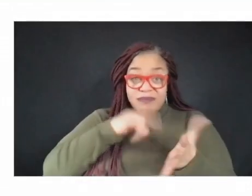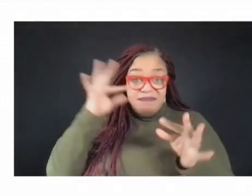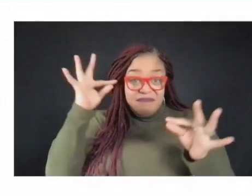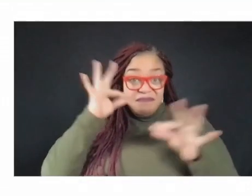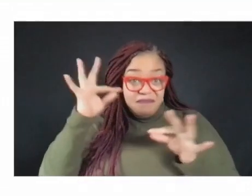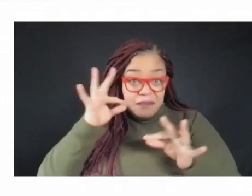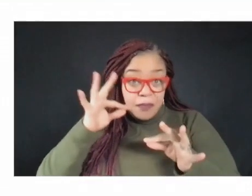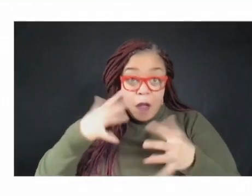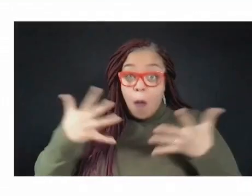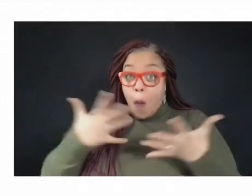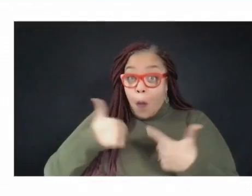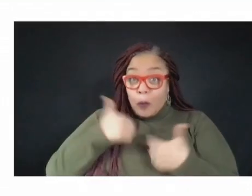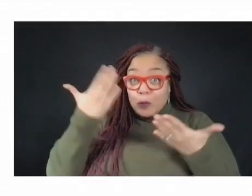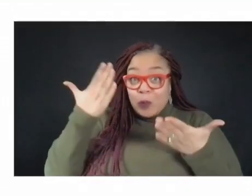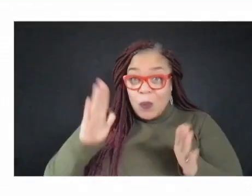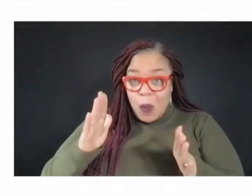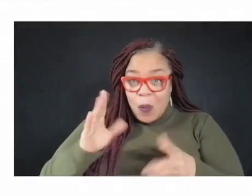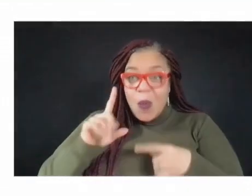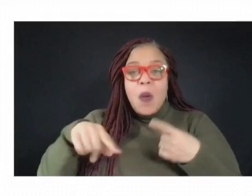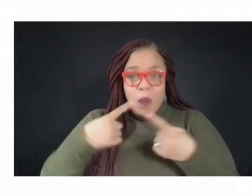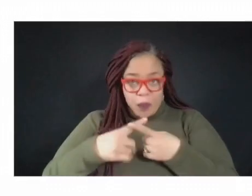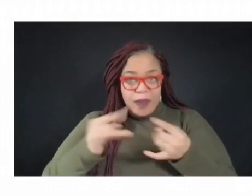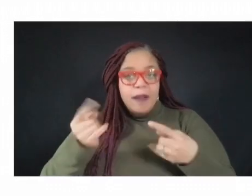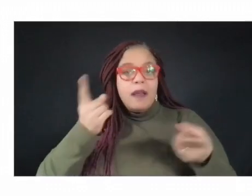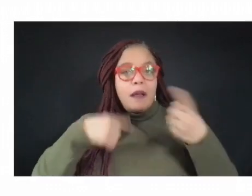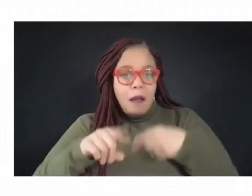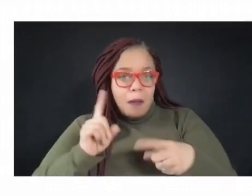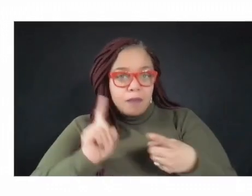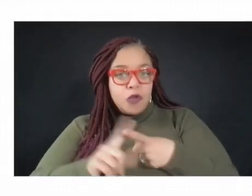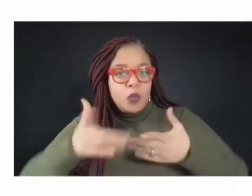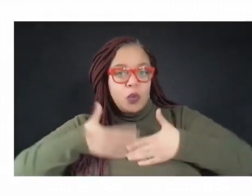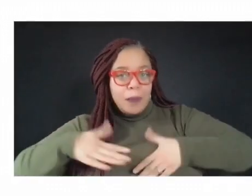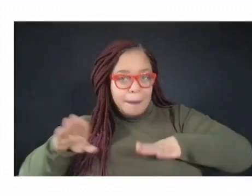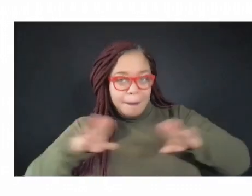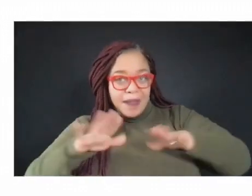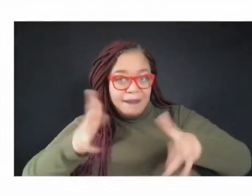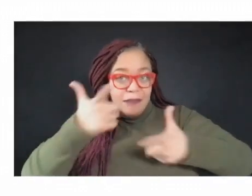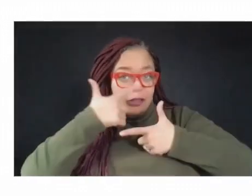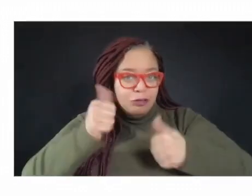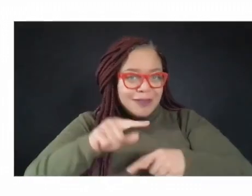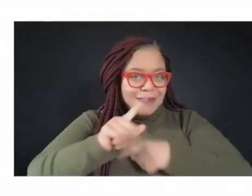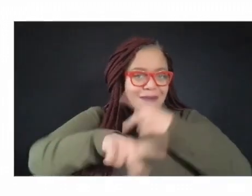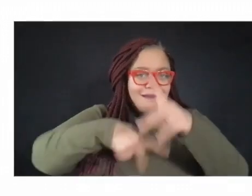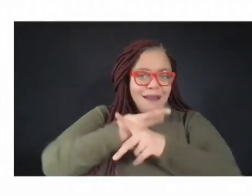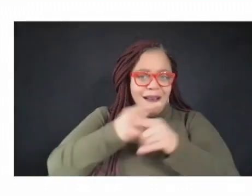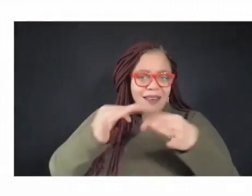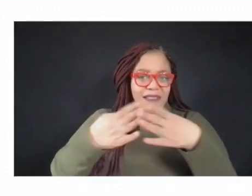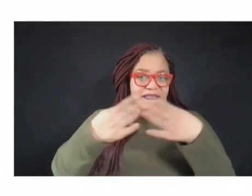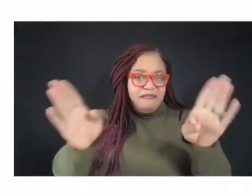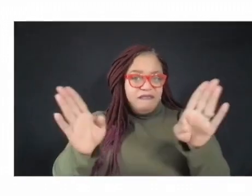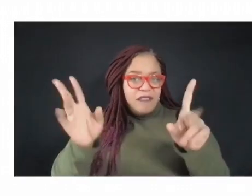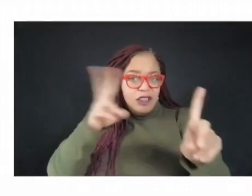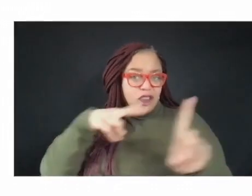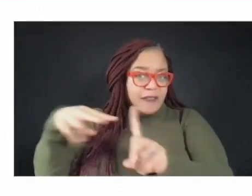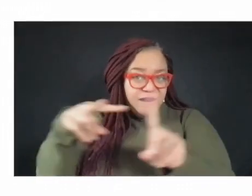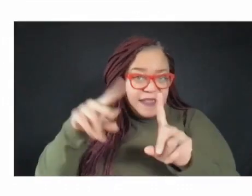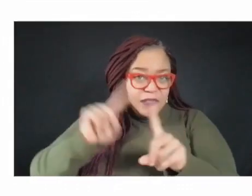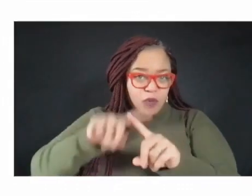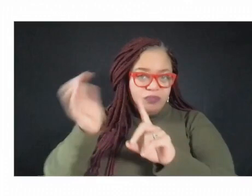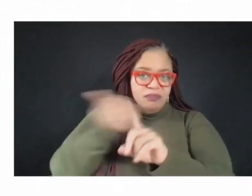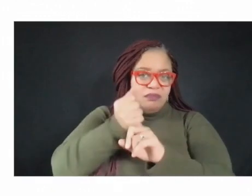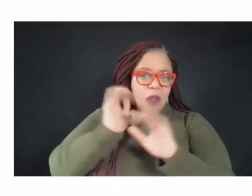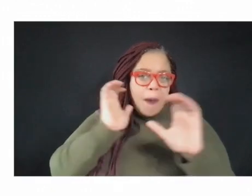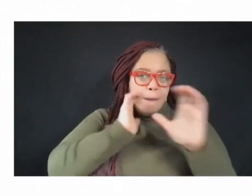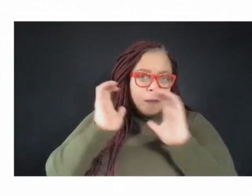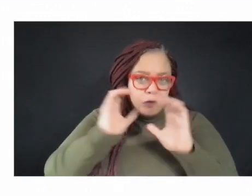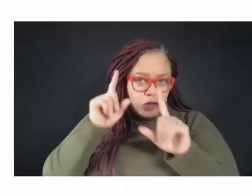broadening surveillance to capture communication strategies, use, and their outcome. And I think that this this theme of sort of the type of data we need to